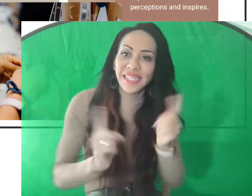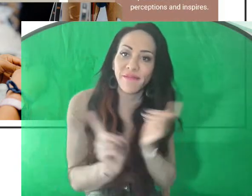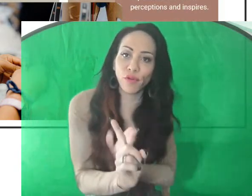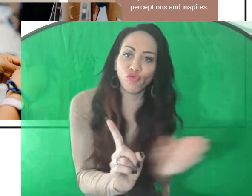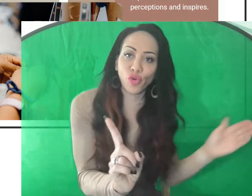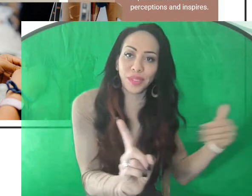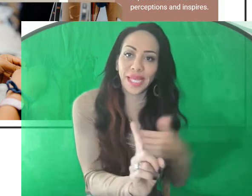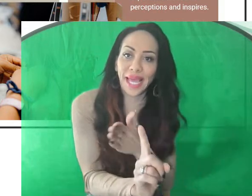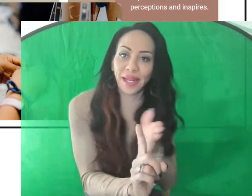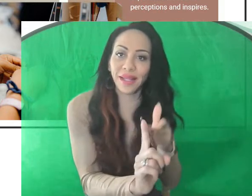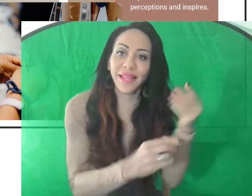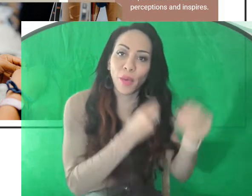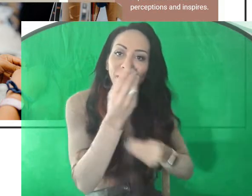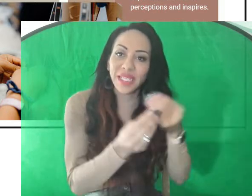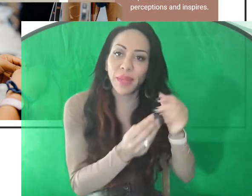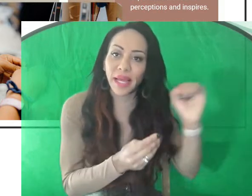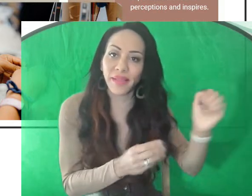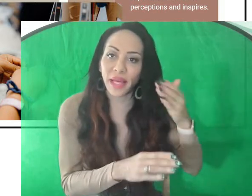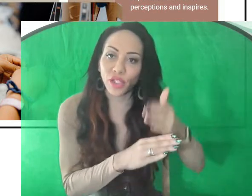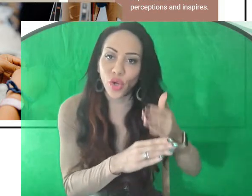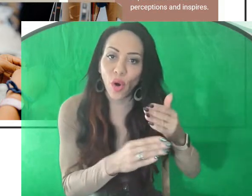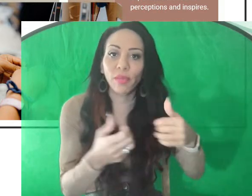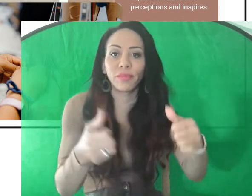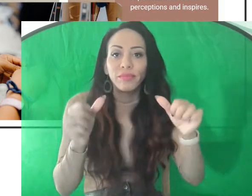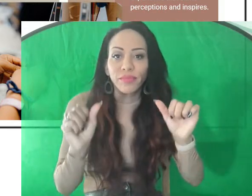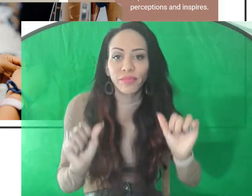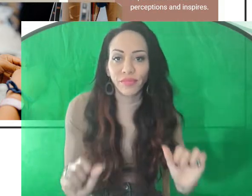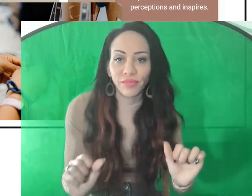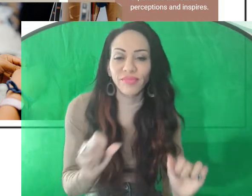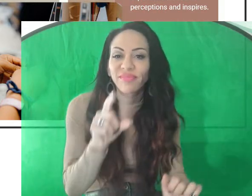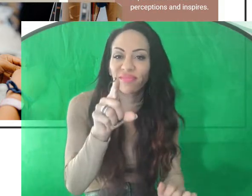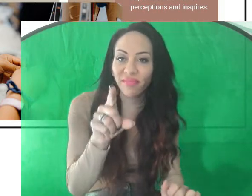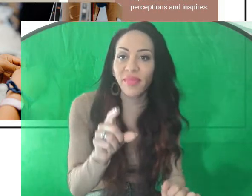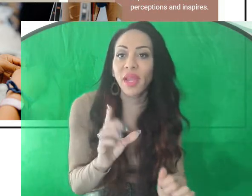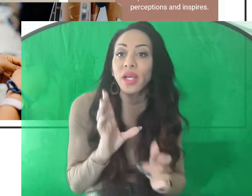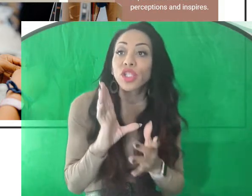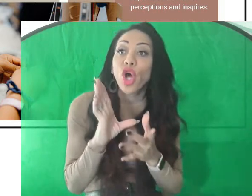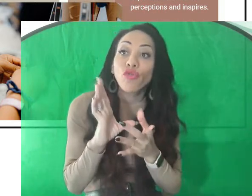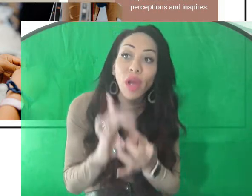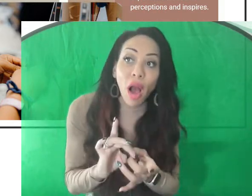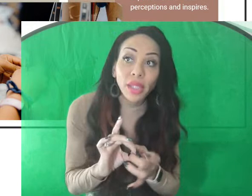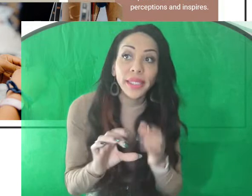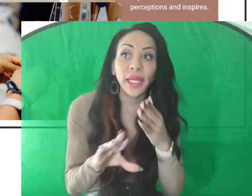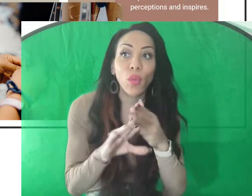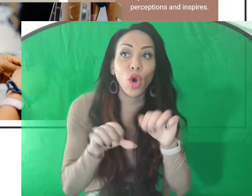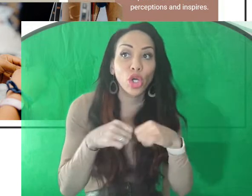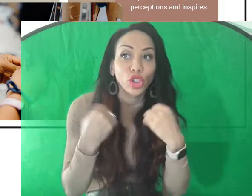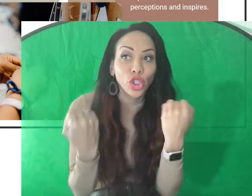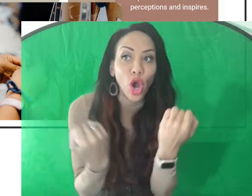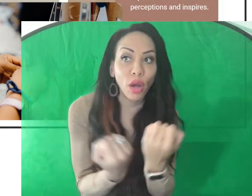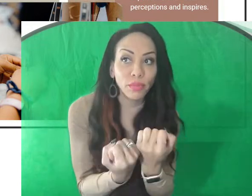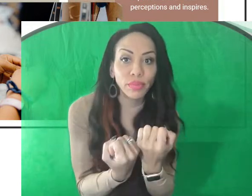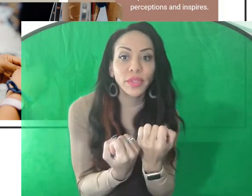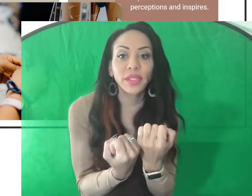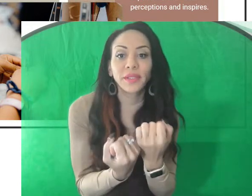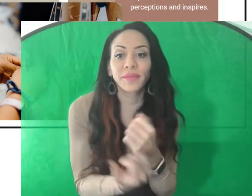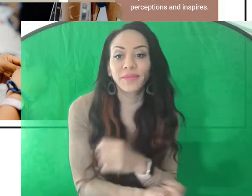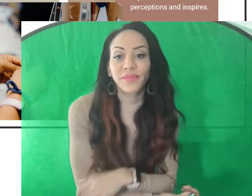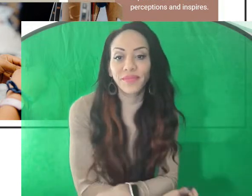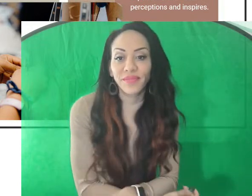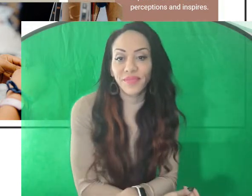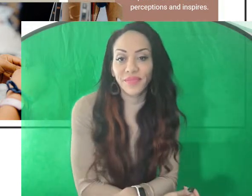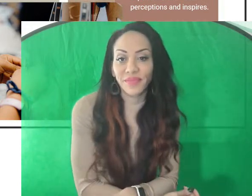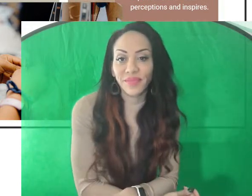Yes, so what's involved, this is also in just the workshop, so going through that making process of like